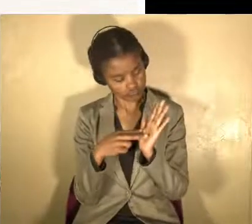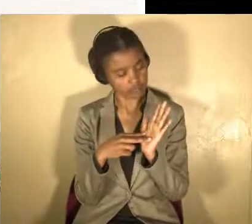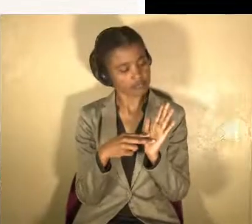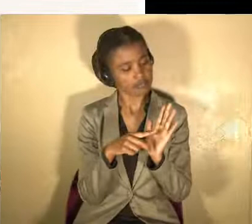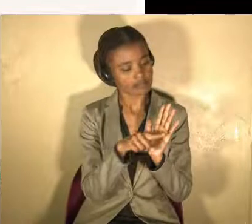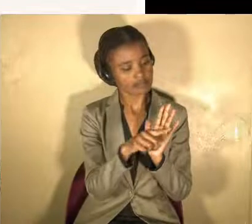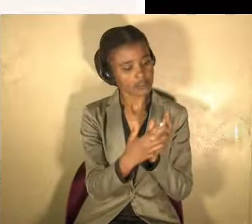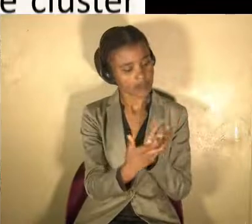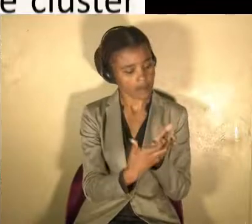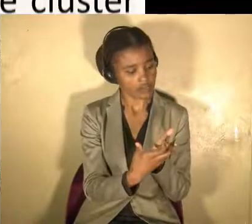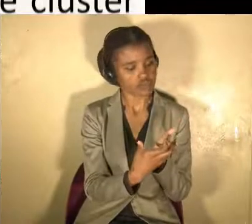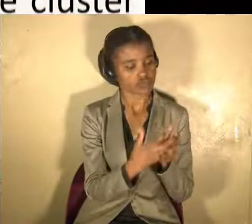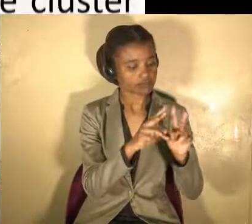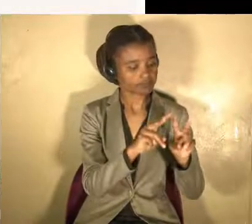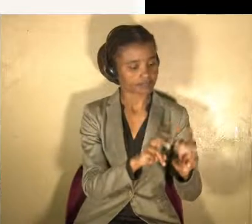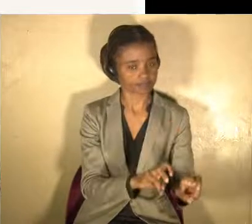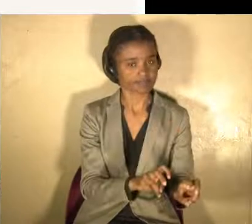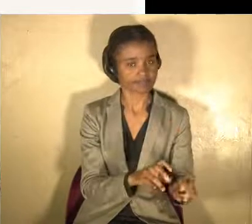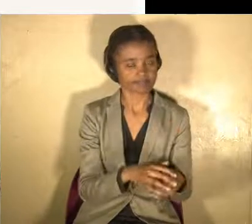this clause